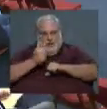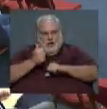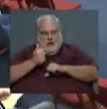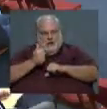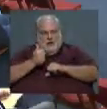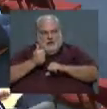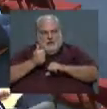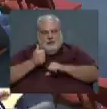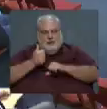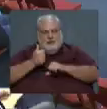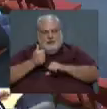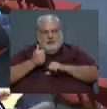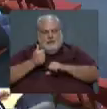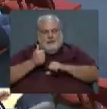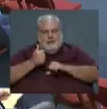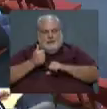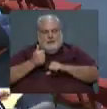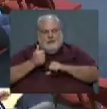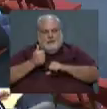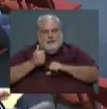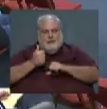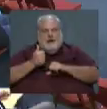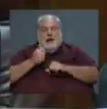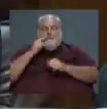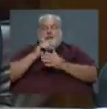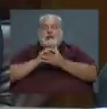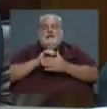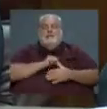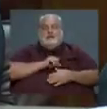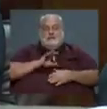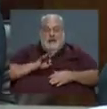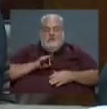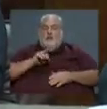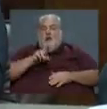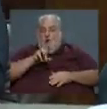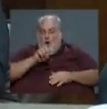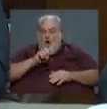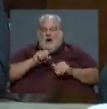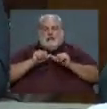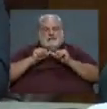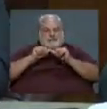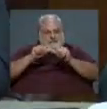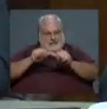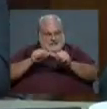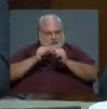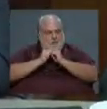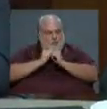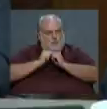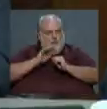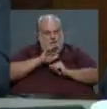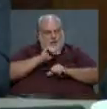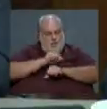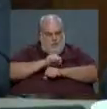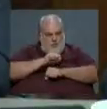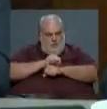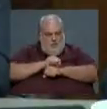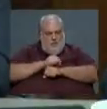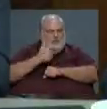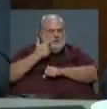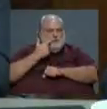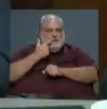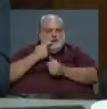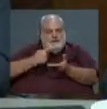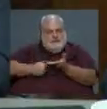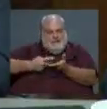your reply? My reply is that I believe our staff is very consistent. In fact, we just dealt with an issue a